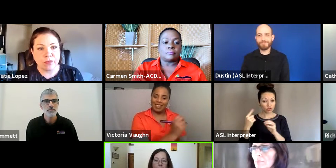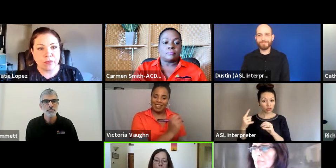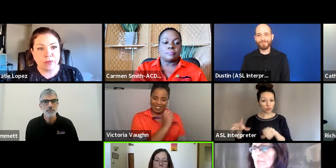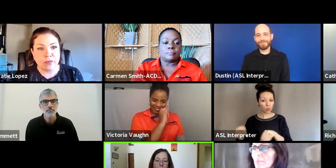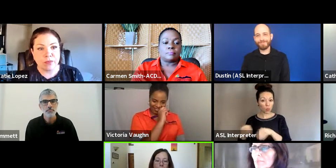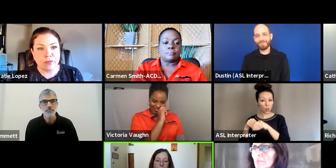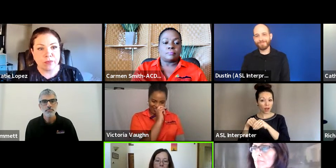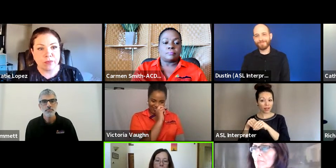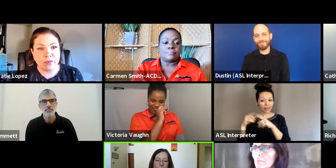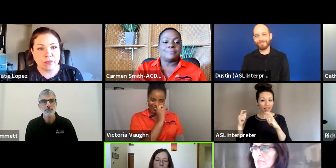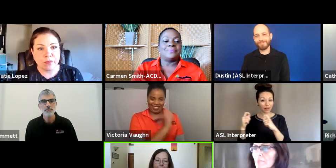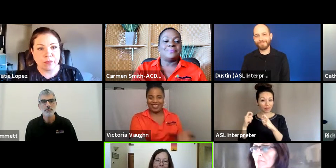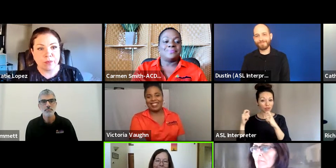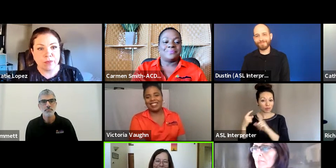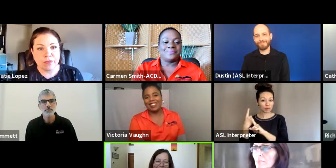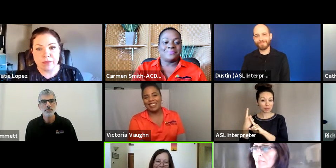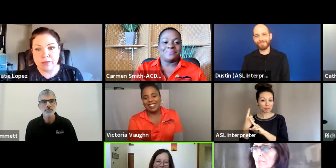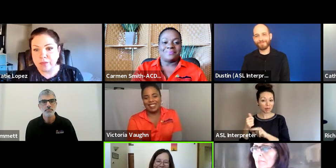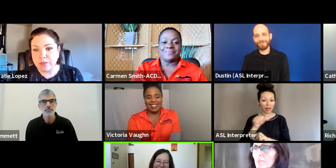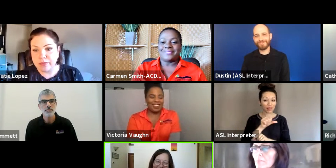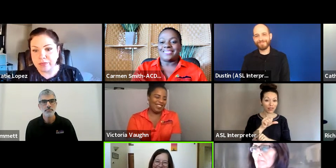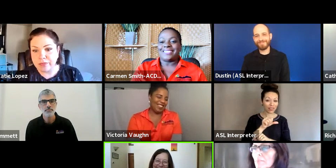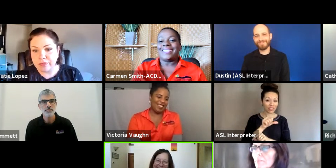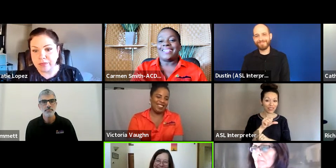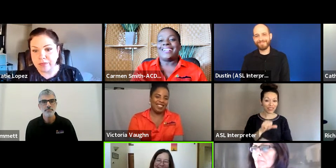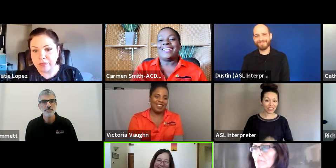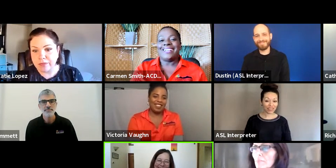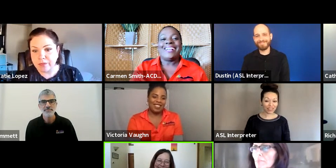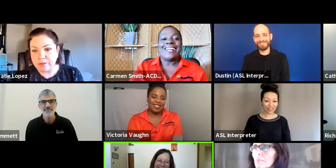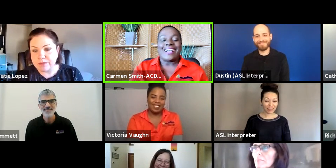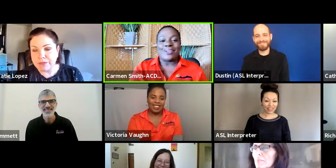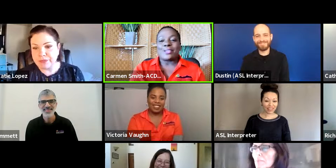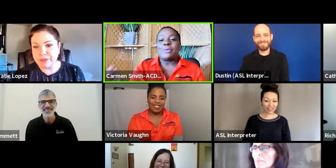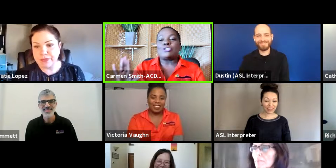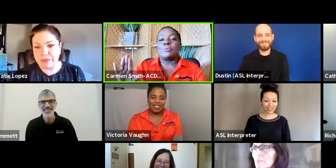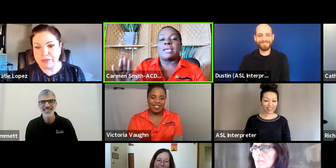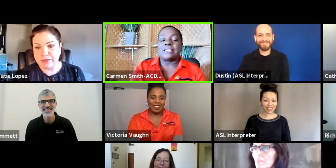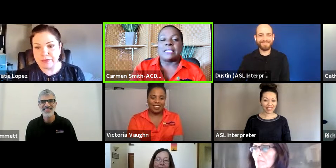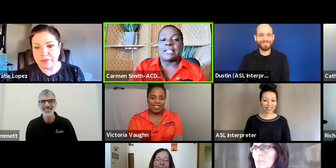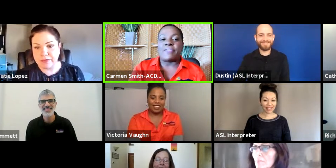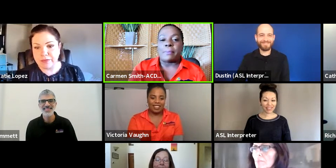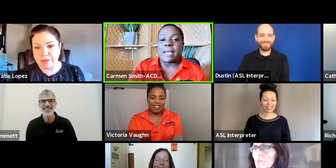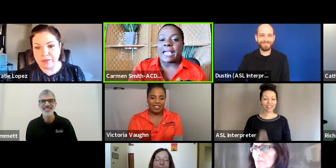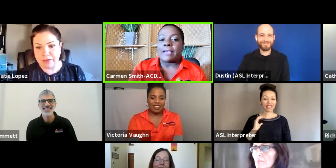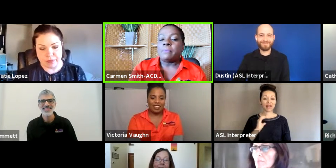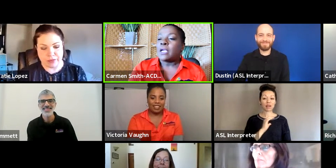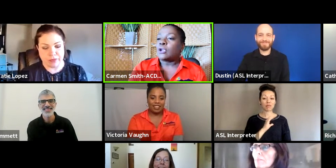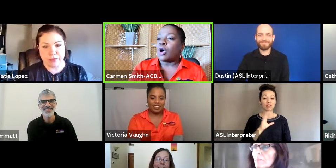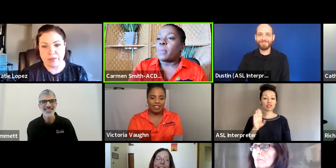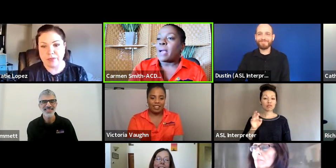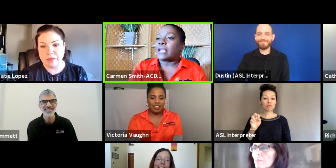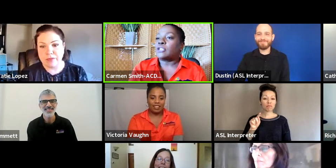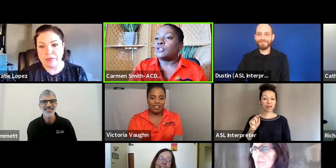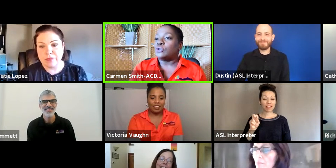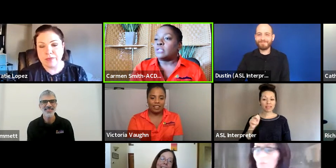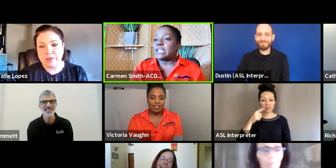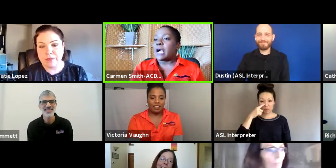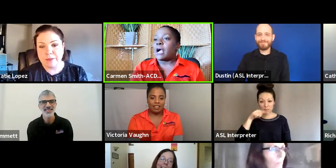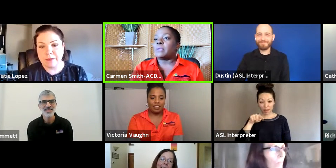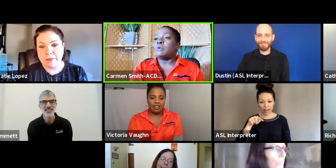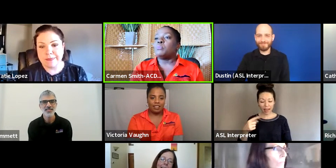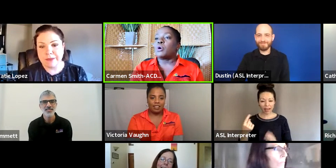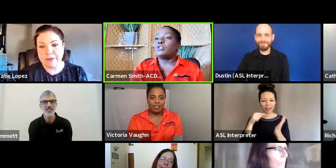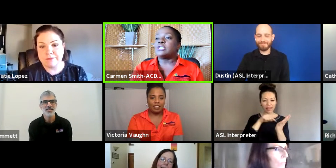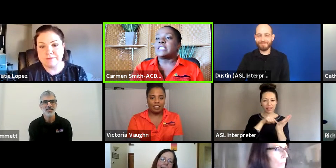anniversary? Commissioner Benton, if I may go back